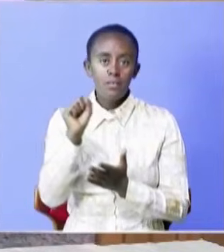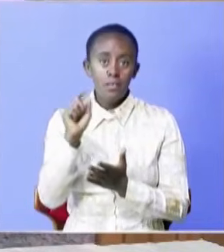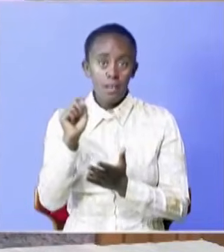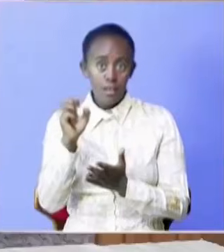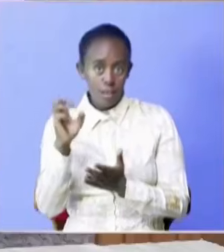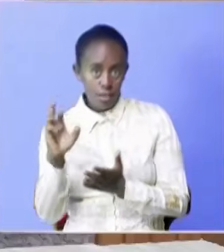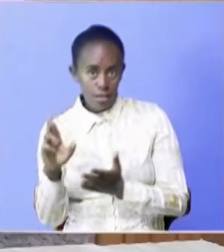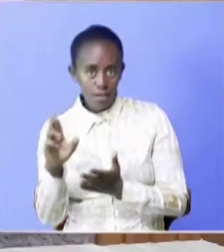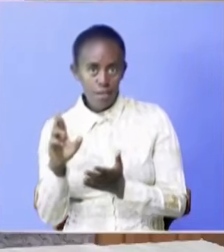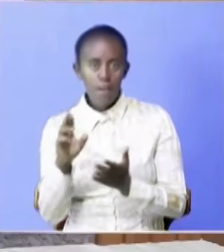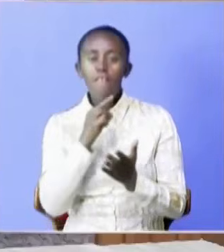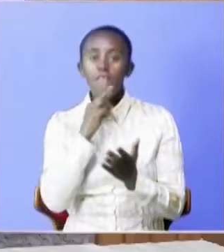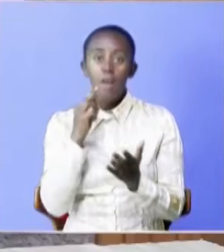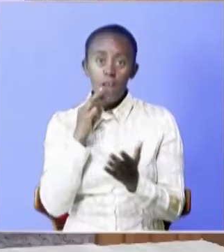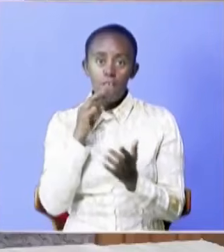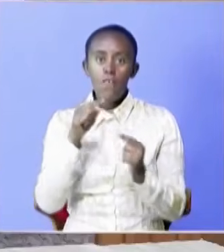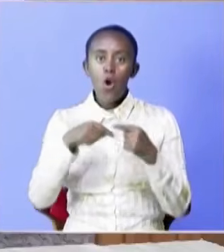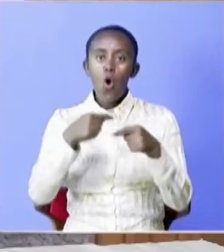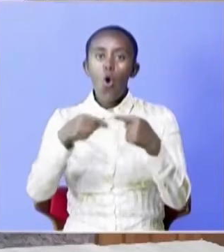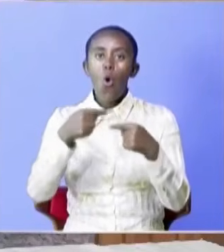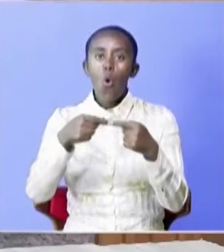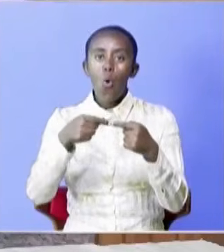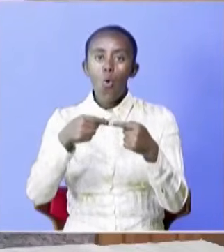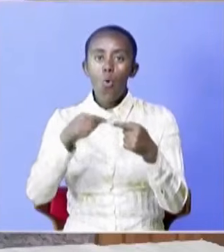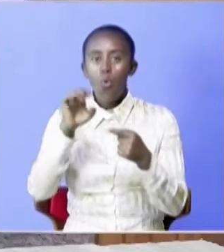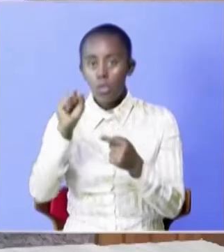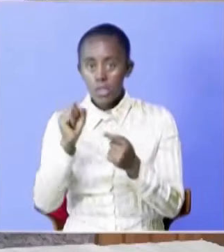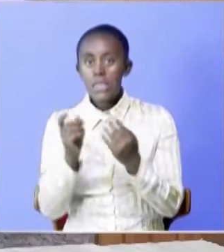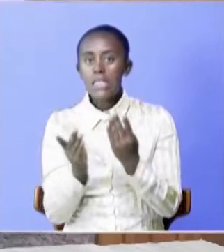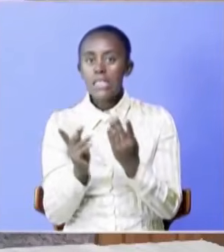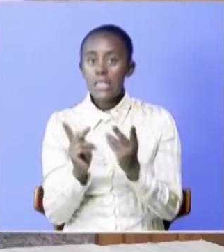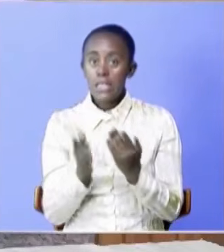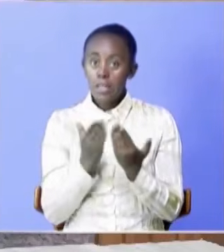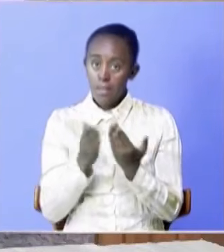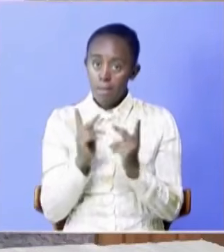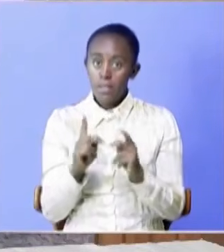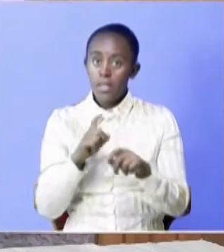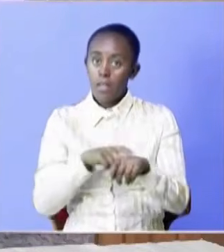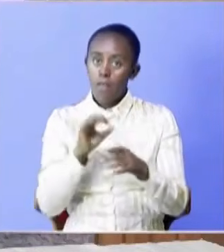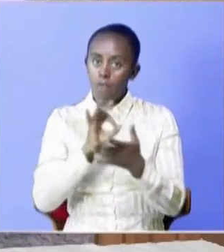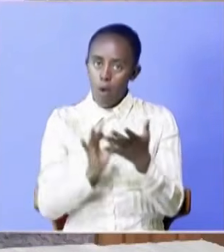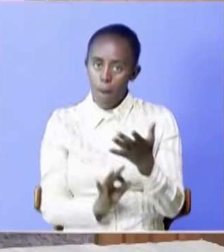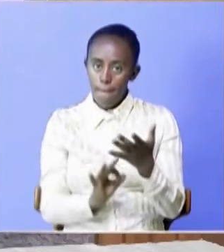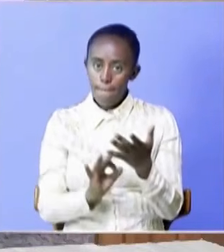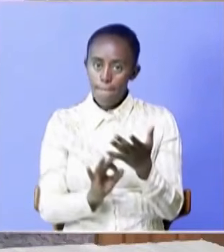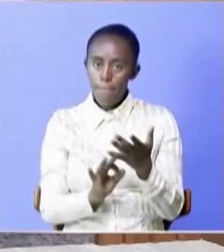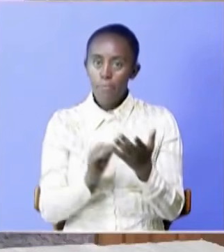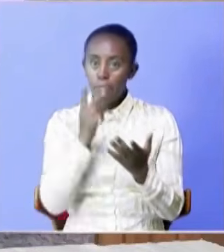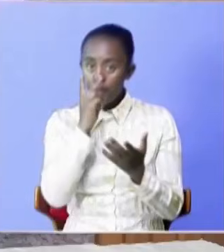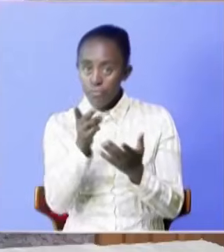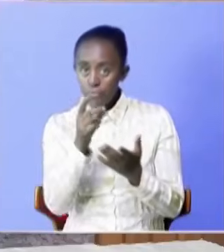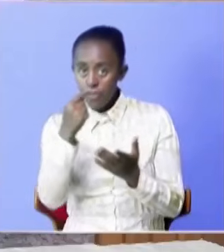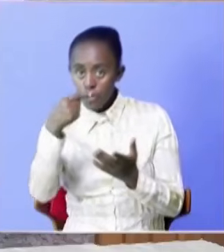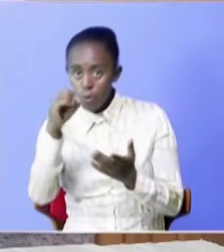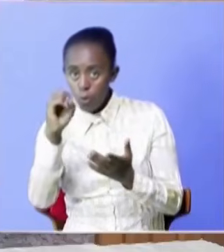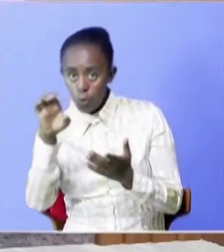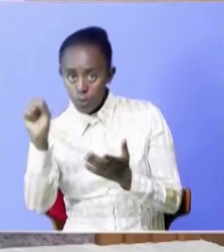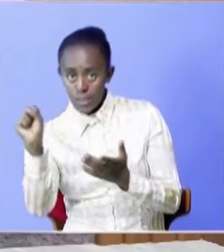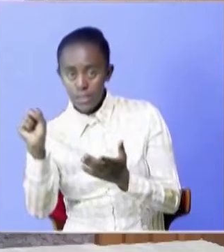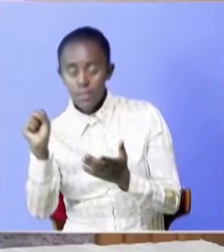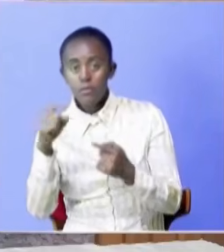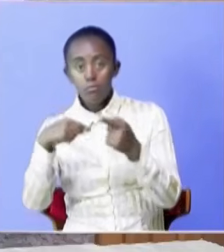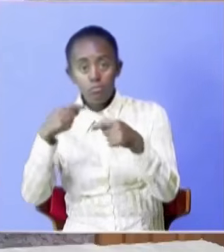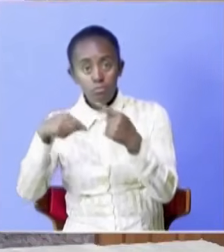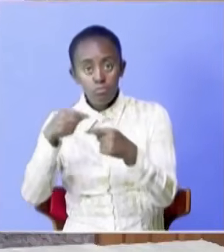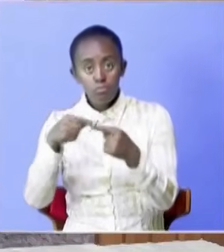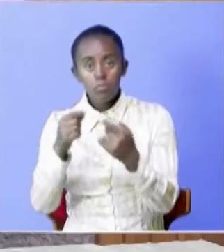then we have our verb in its simple present form. So, if you see here, the verb is